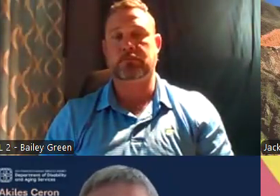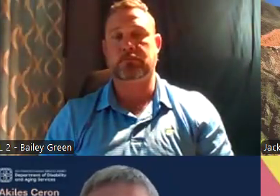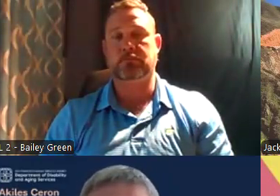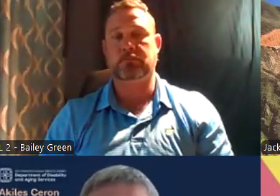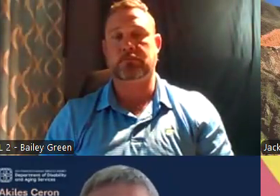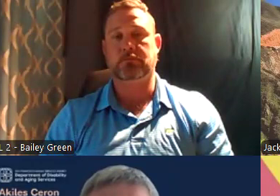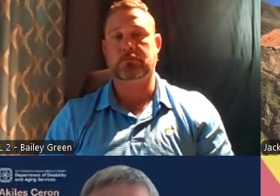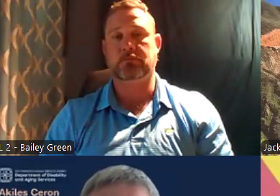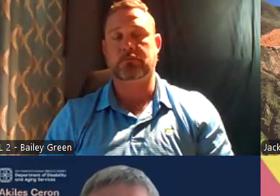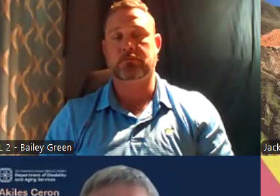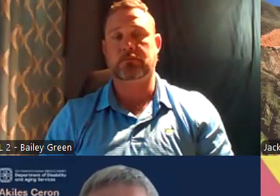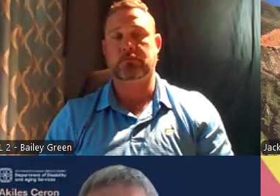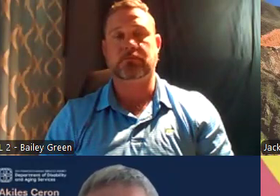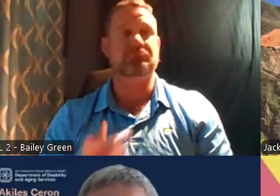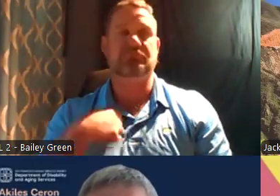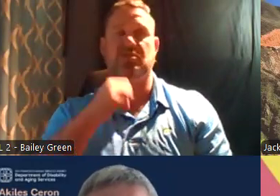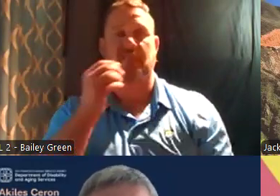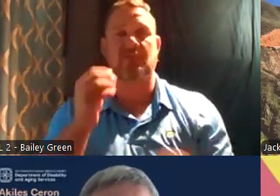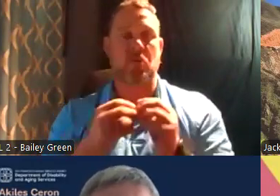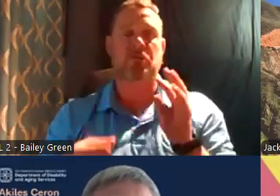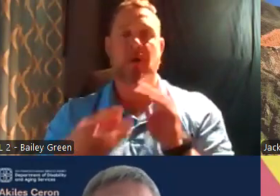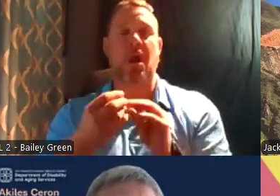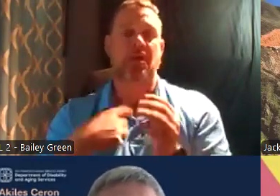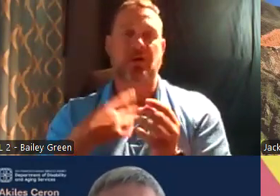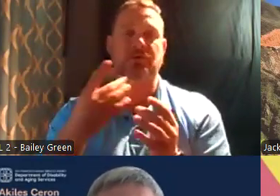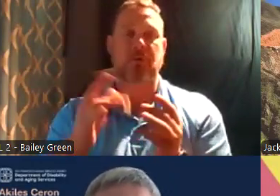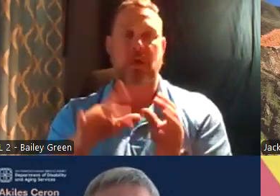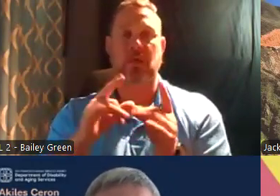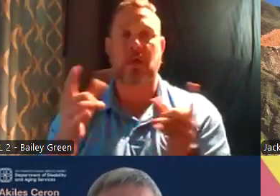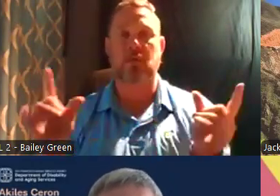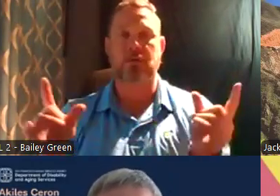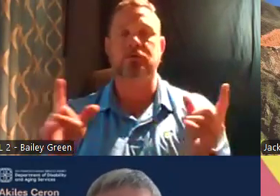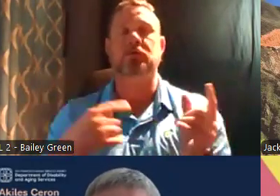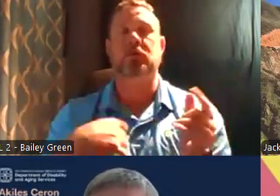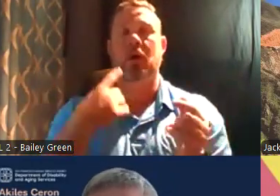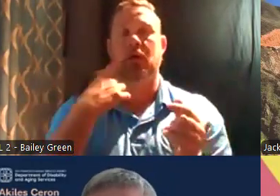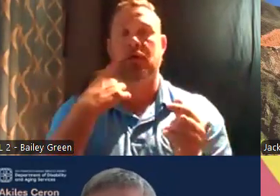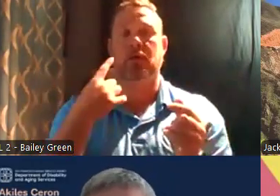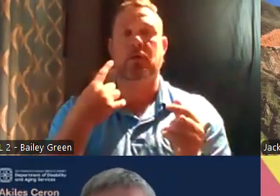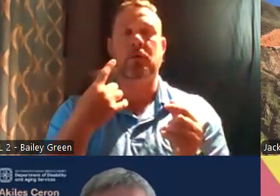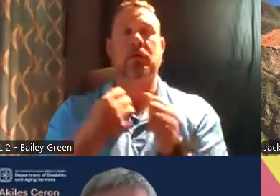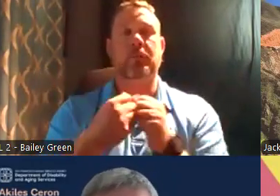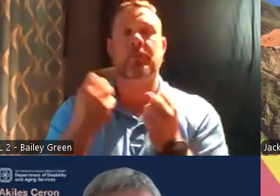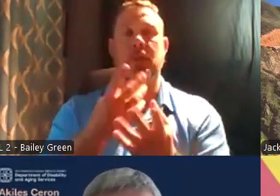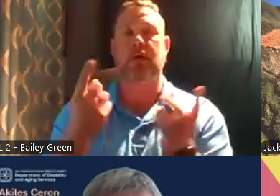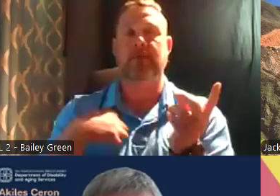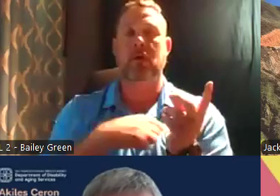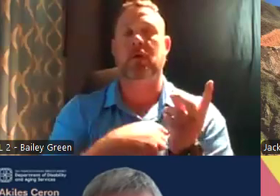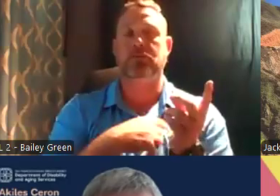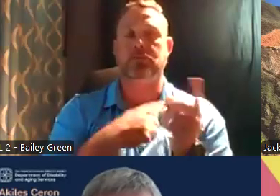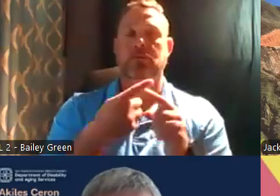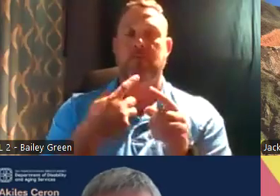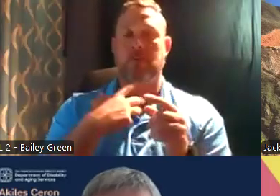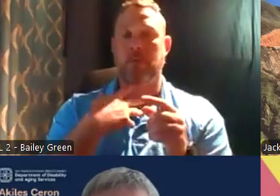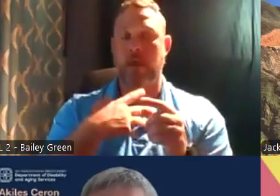I didn't really have much more to add to that. I like that language. I think with many of us who come from the